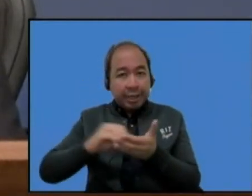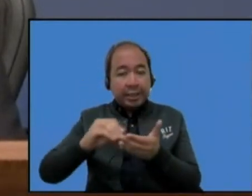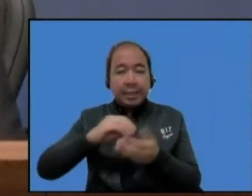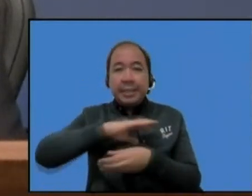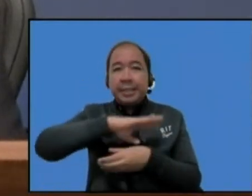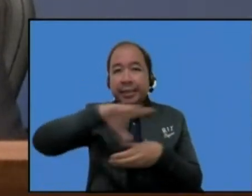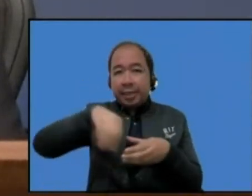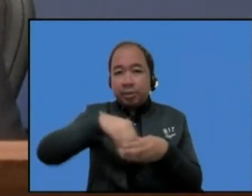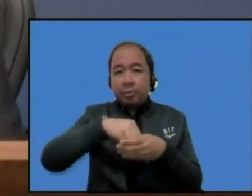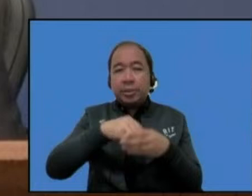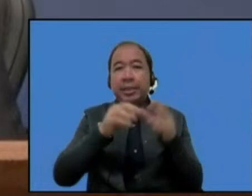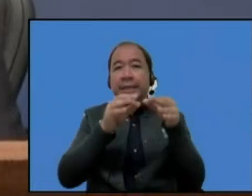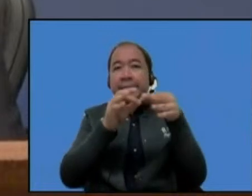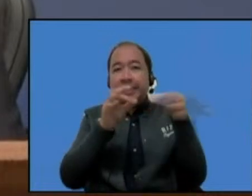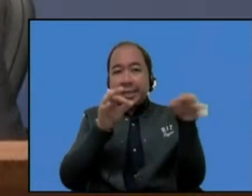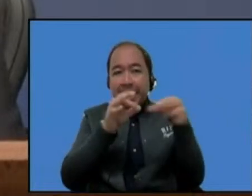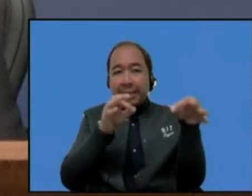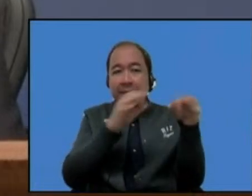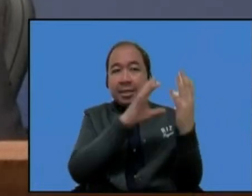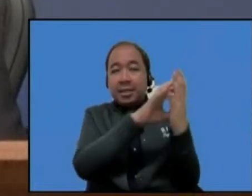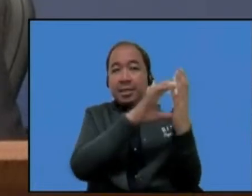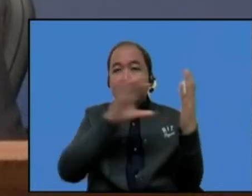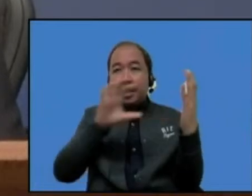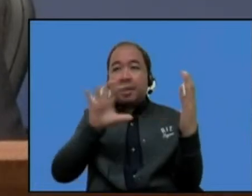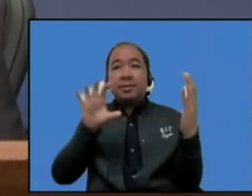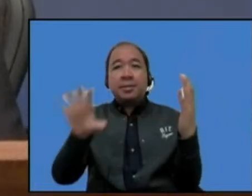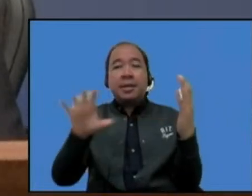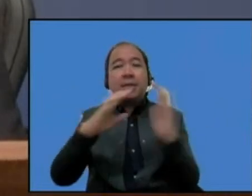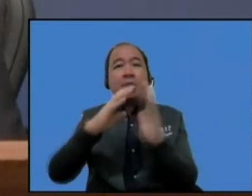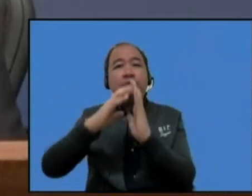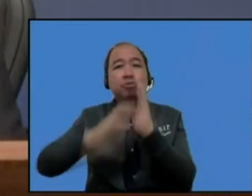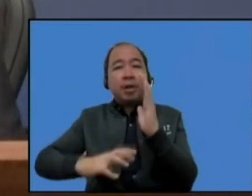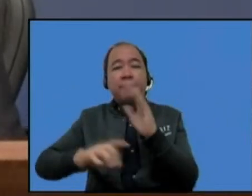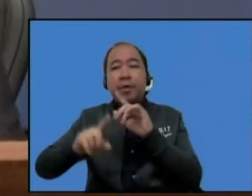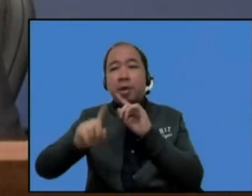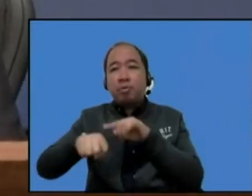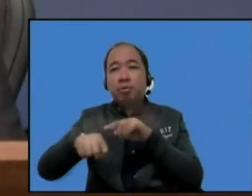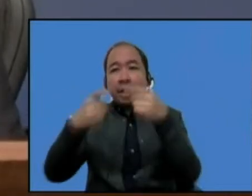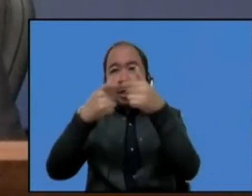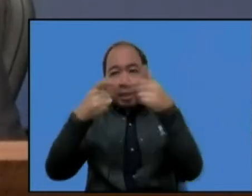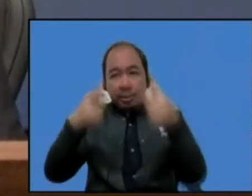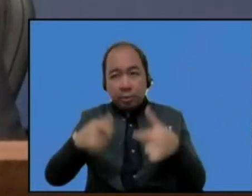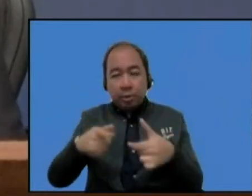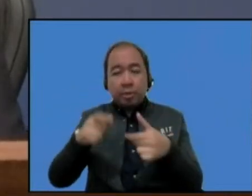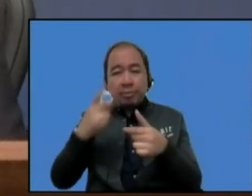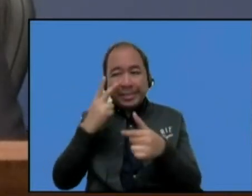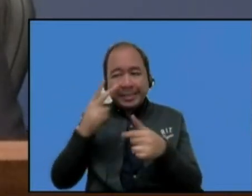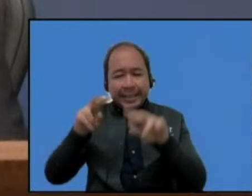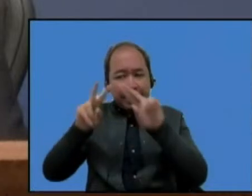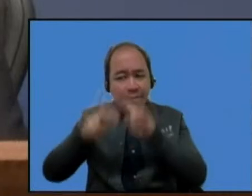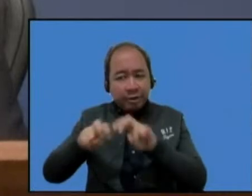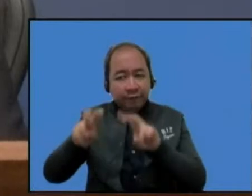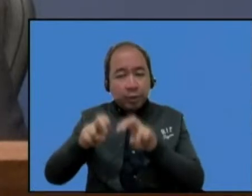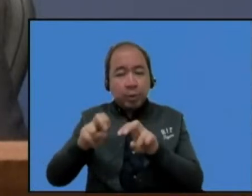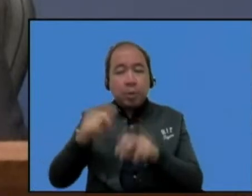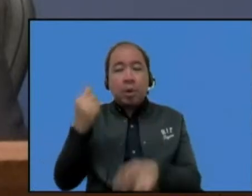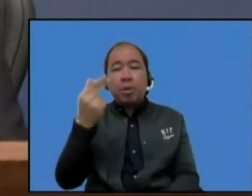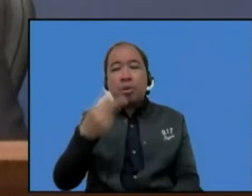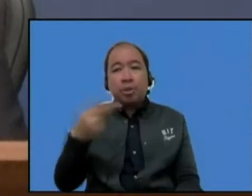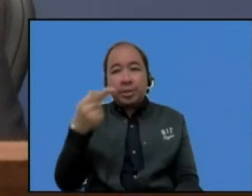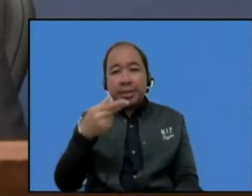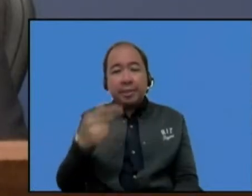the text of this draft decision in the draft report to be considered on Thursday. This